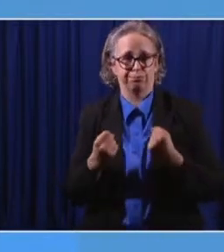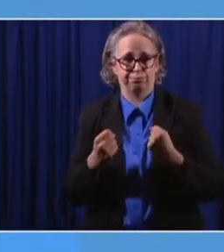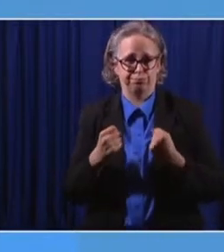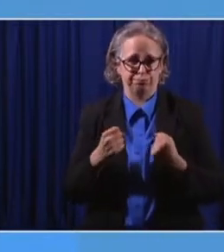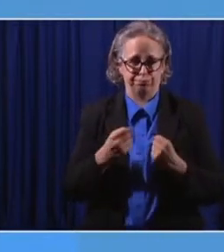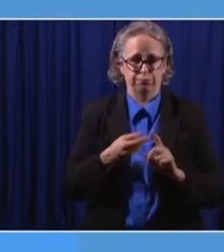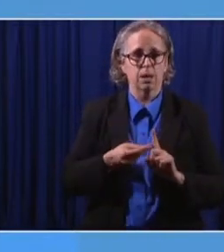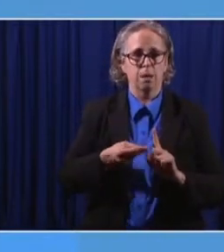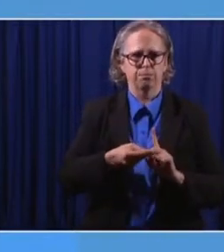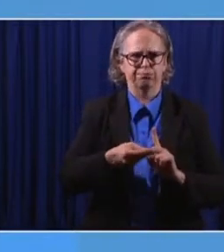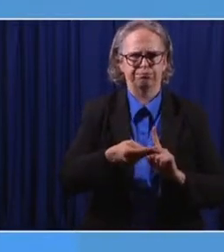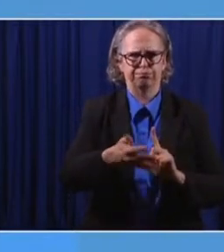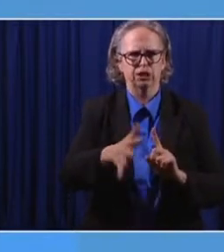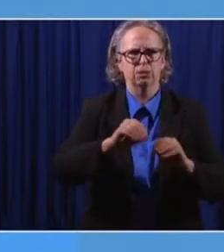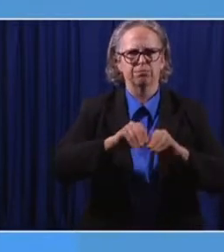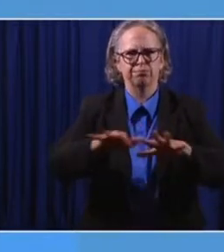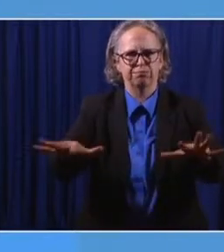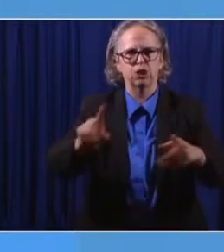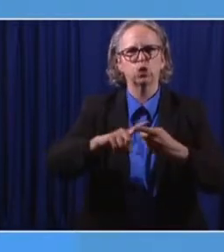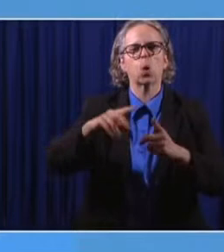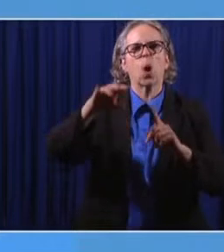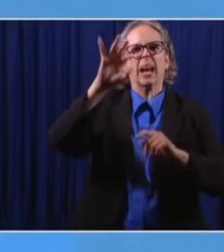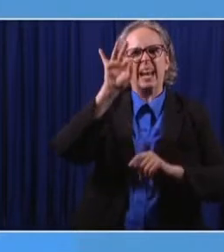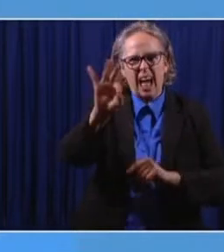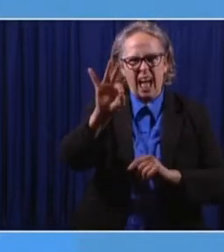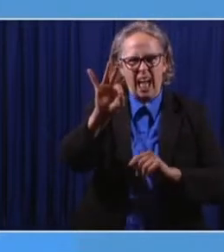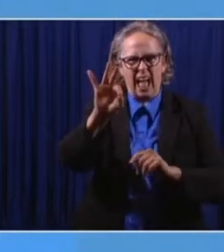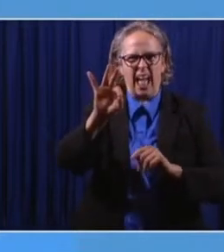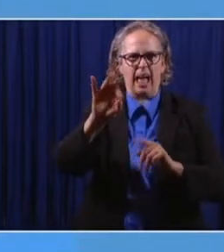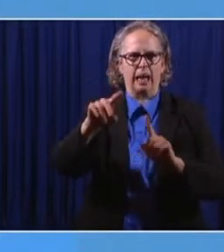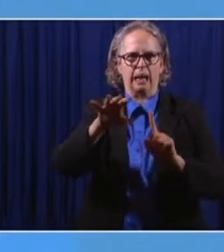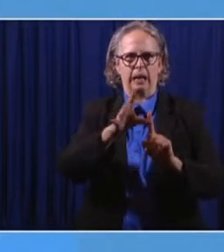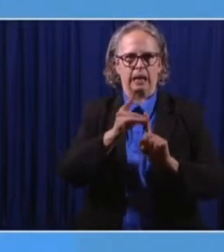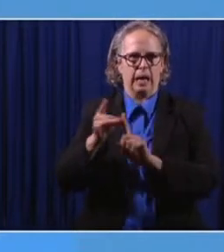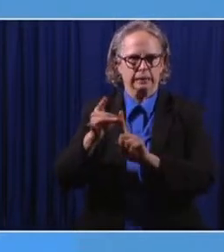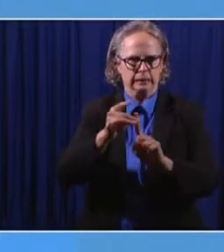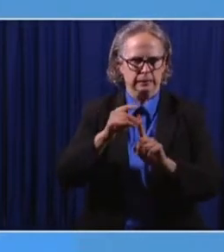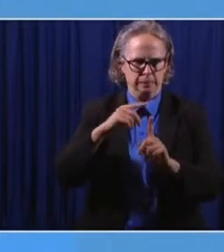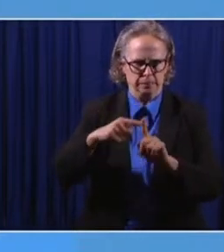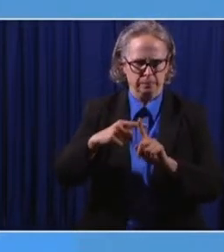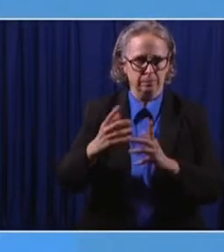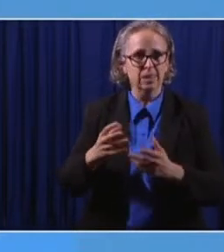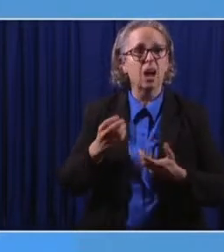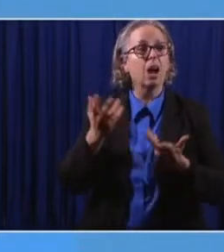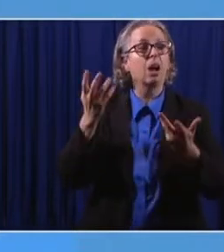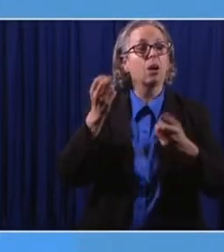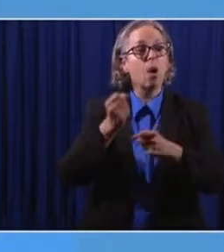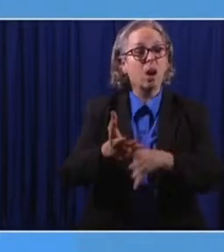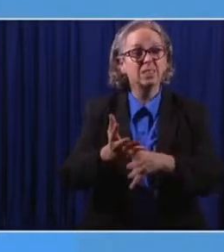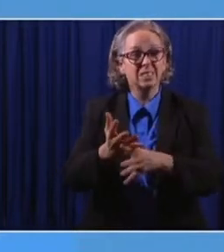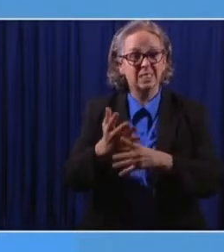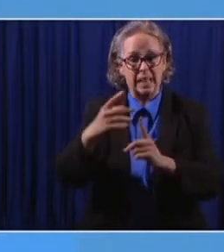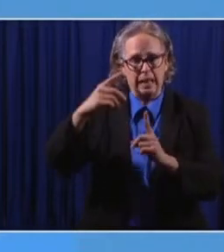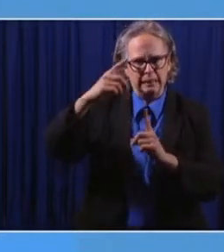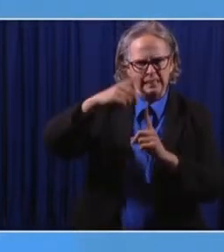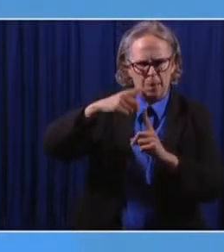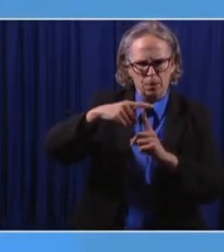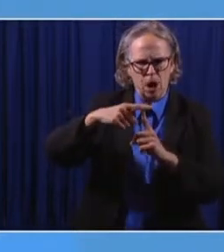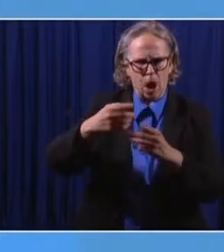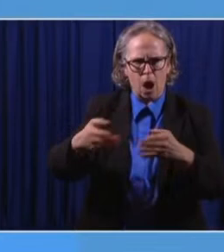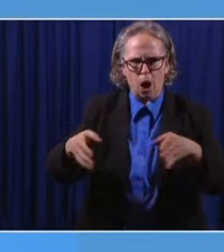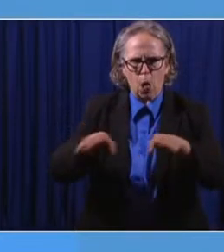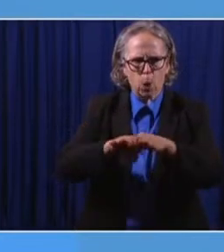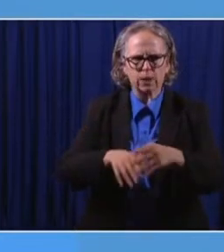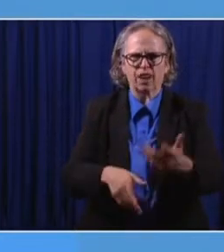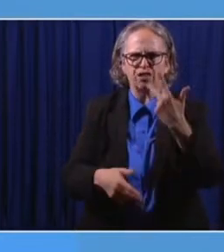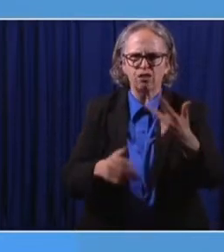9 cases. It also led to the temporary closing of 3 businesses. A vacation employee from one of those businesses was quarantined